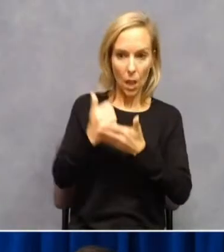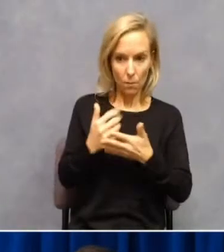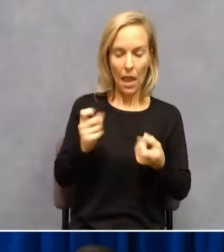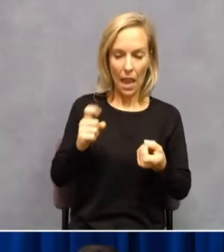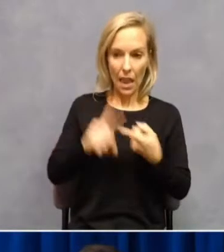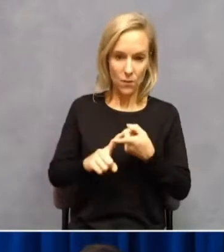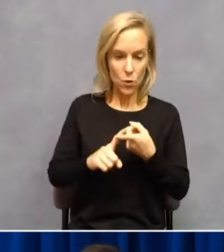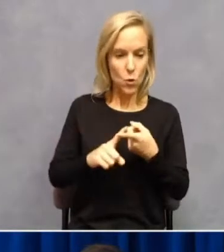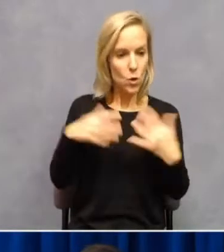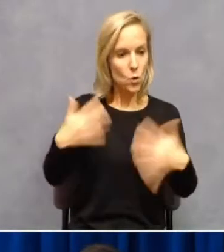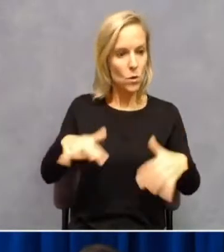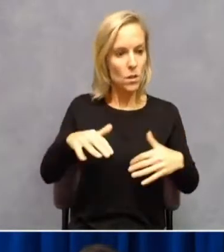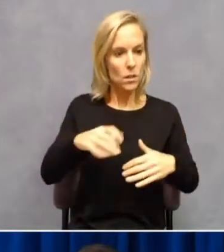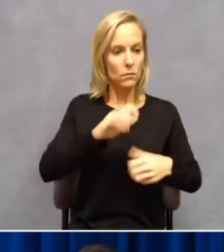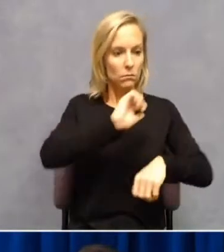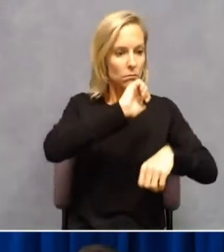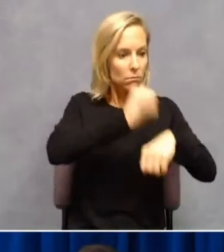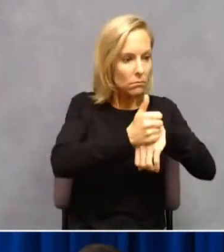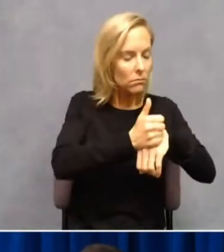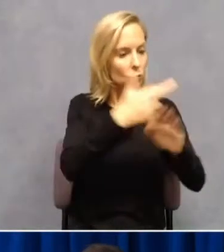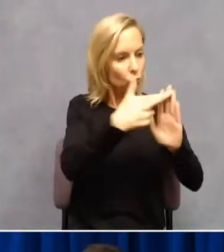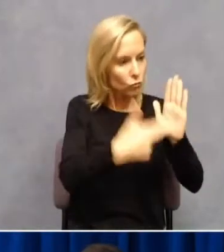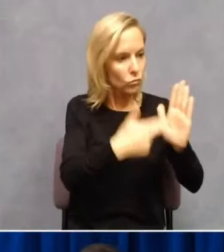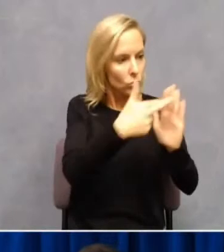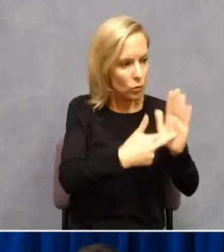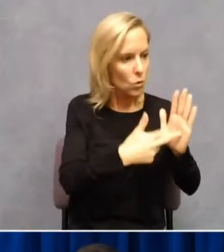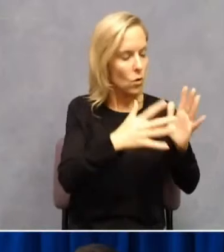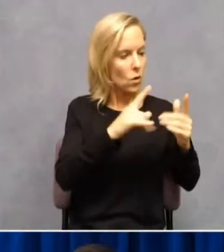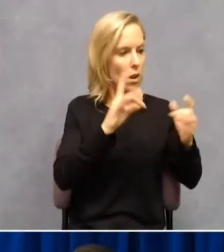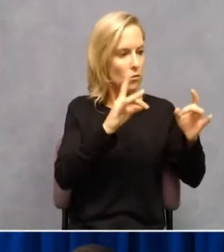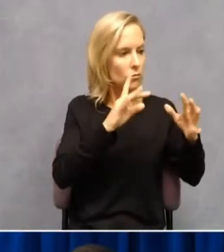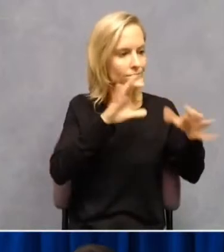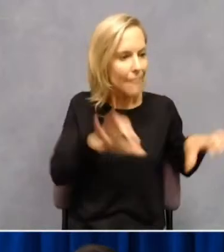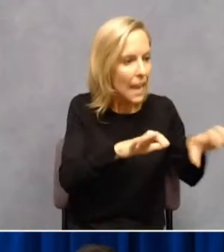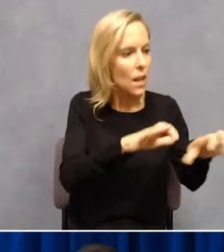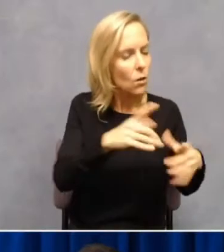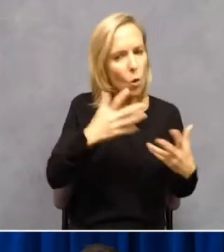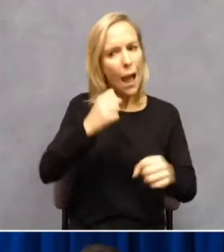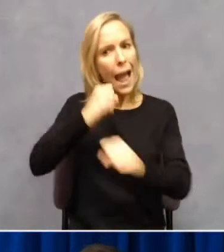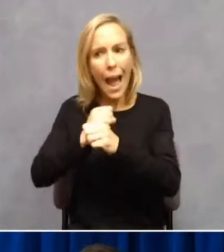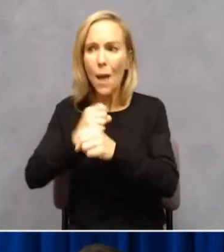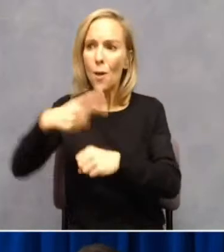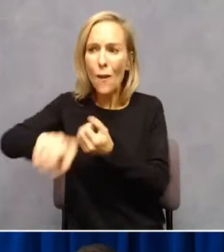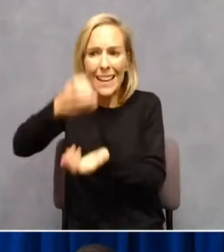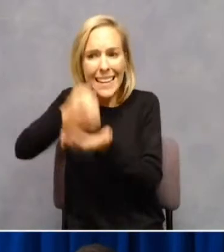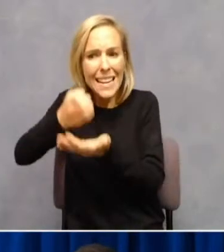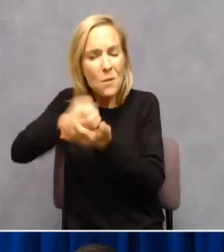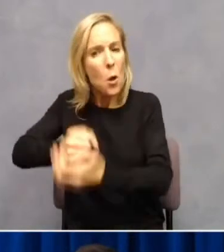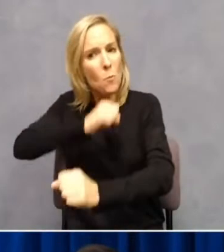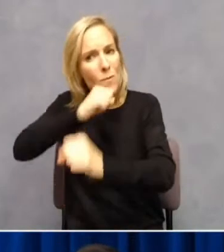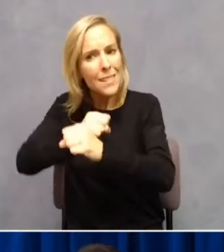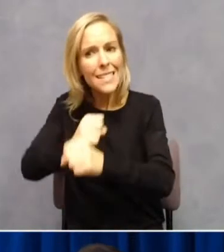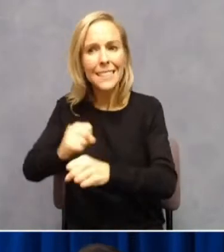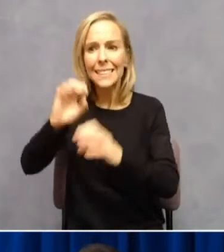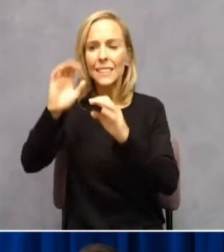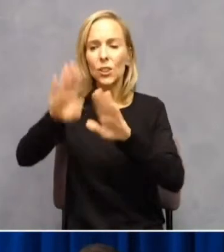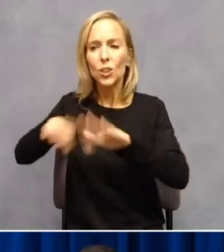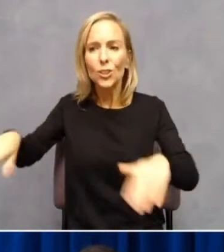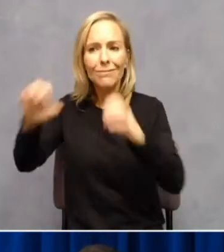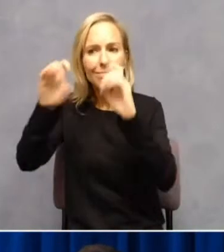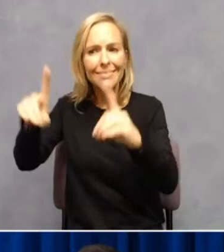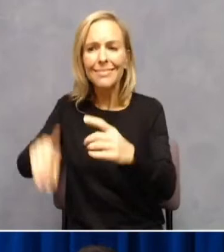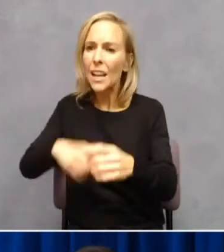helps us protect our economy, helps us protect our children's education, and it helps you save lives. Little things like wearing a